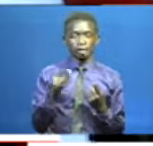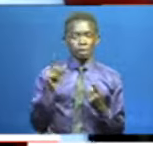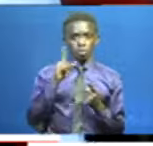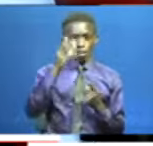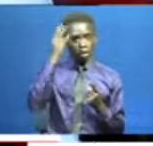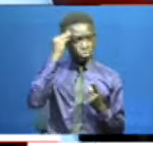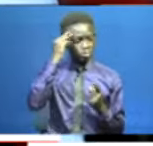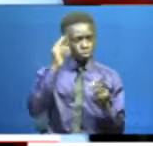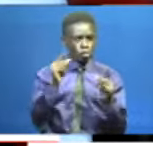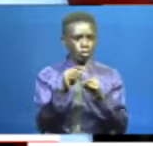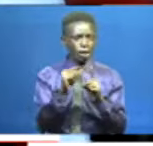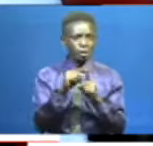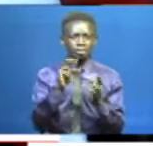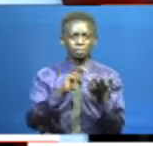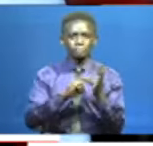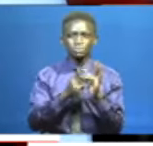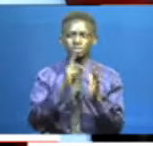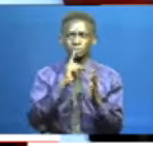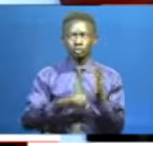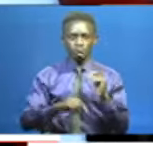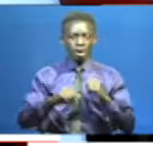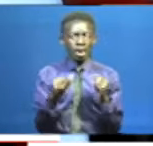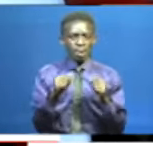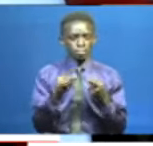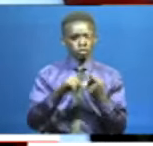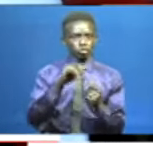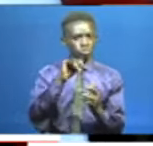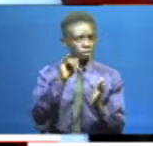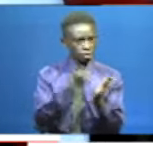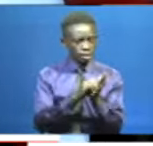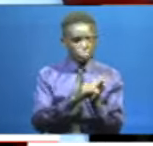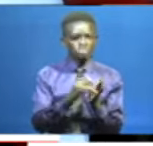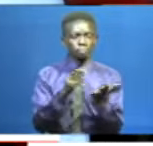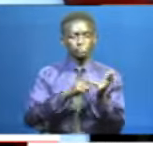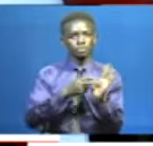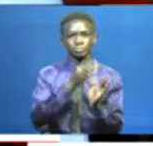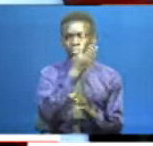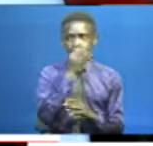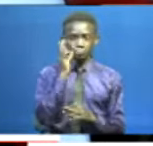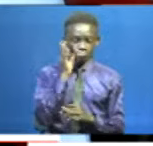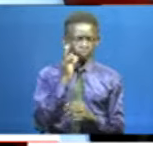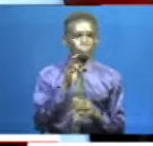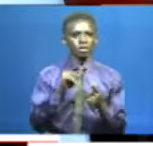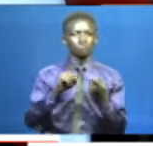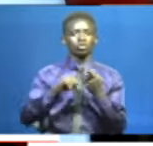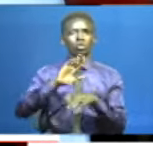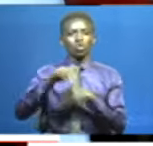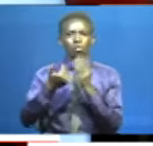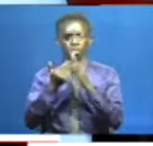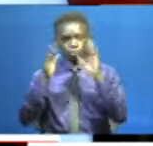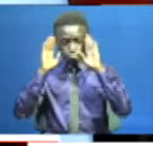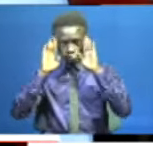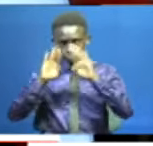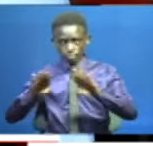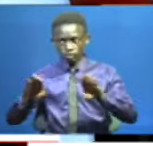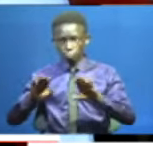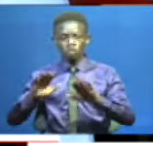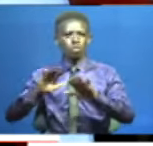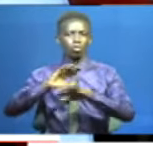means happy Eid. Eid Mubarak, kullu aam wa antum bil khair. To entire Muslim across the